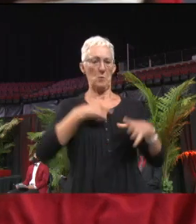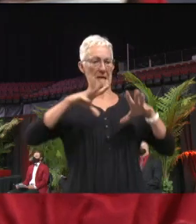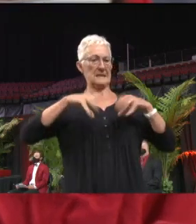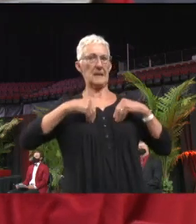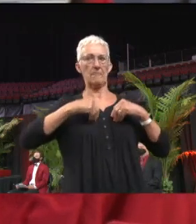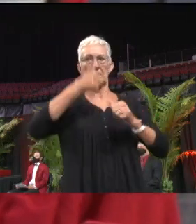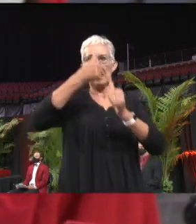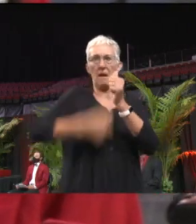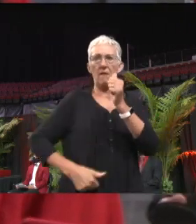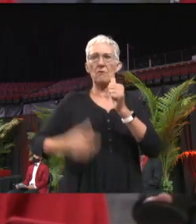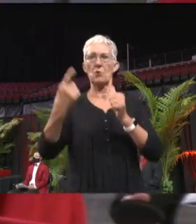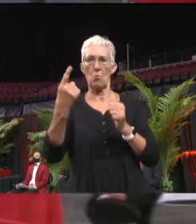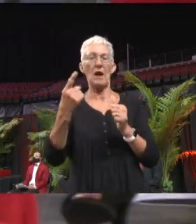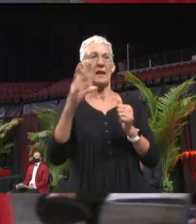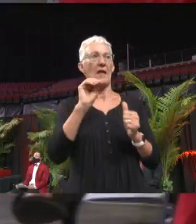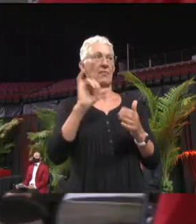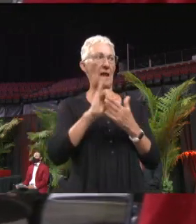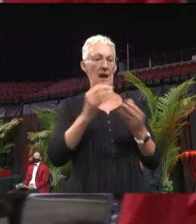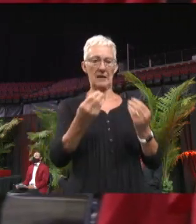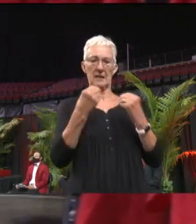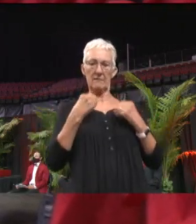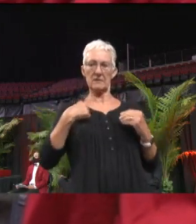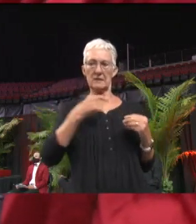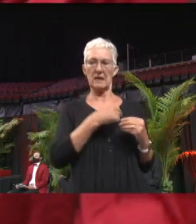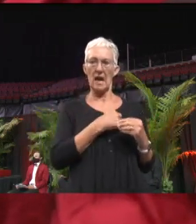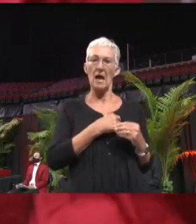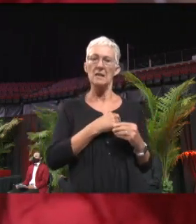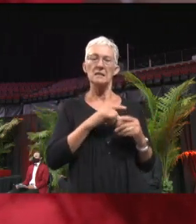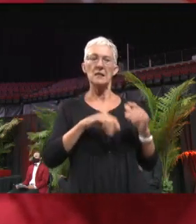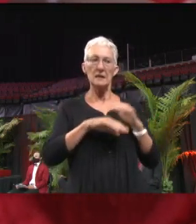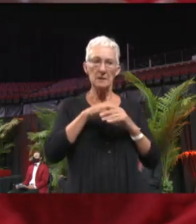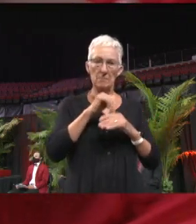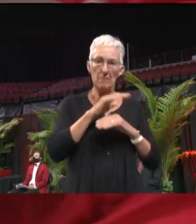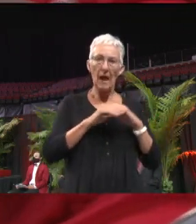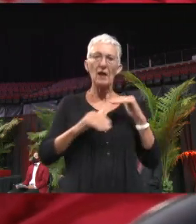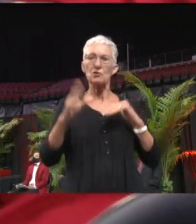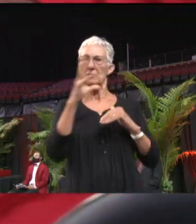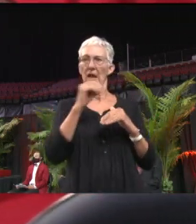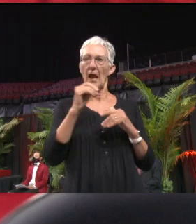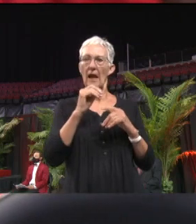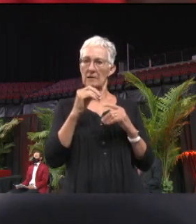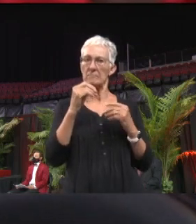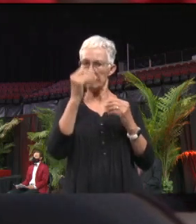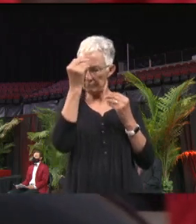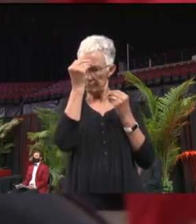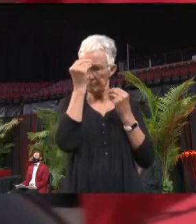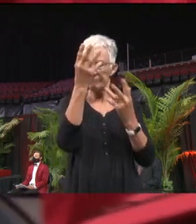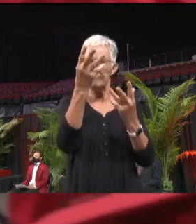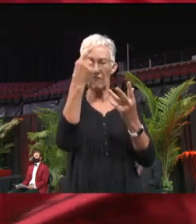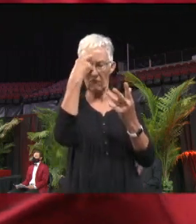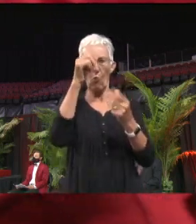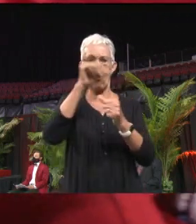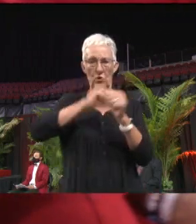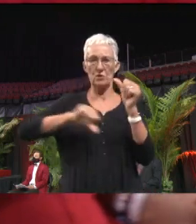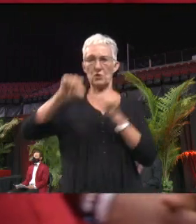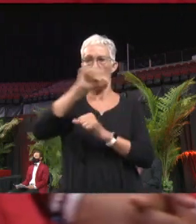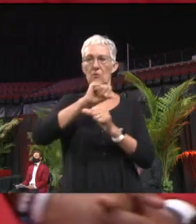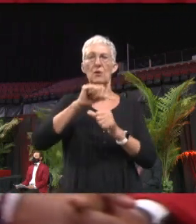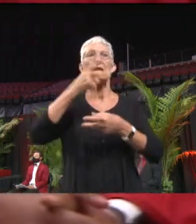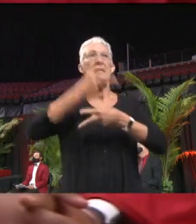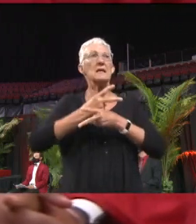and compassion into all of us. And I know that all of you will take that sense of acceptance with you as you step into your